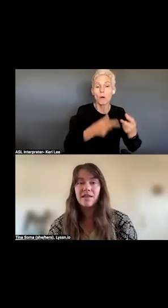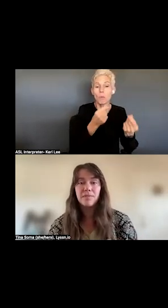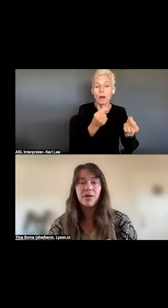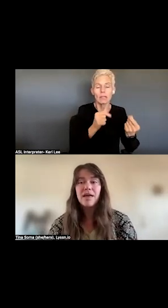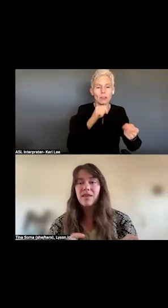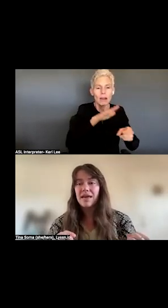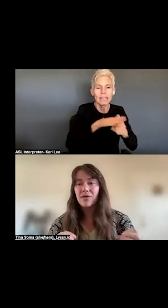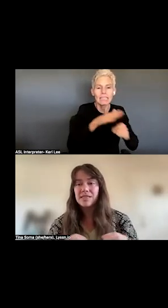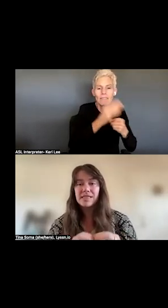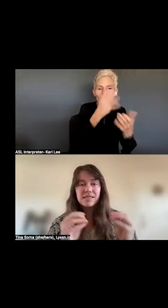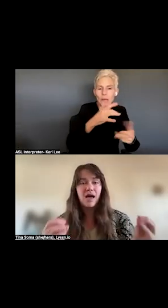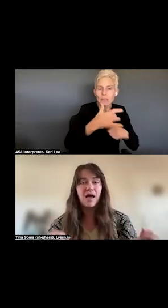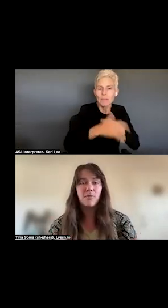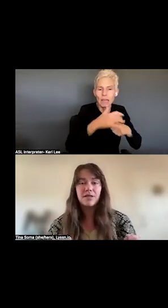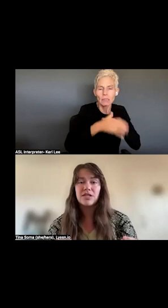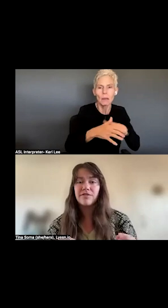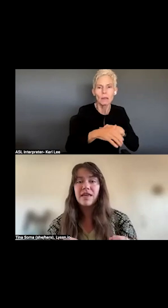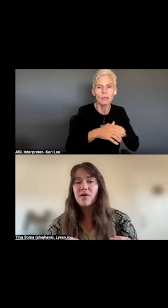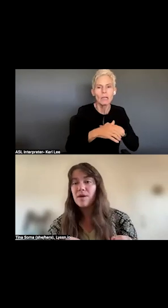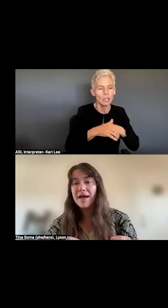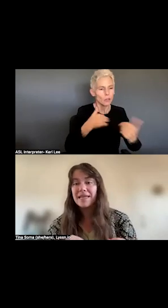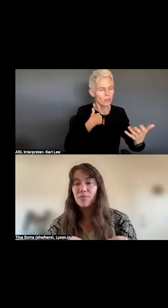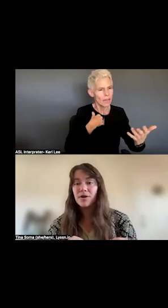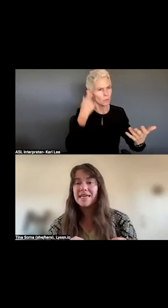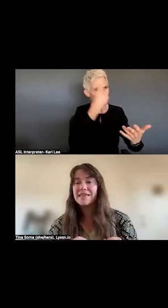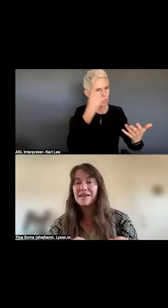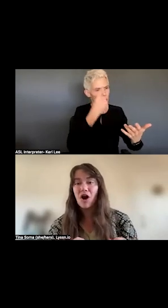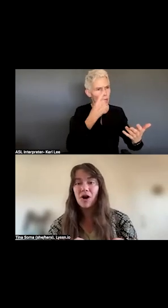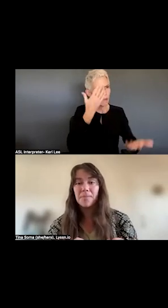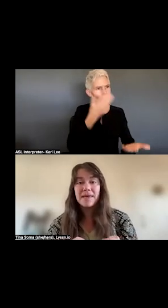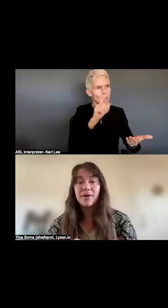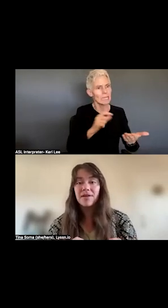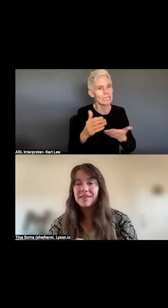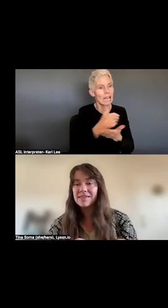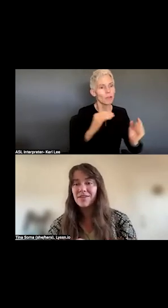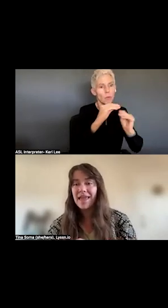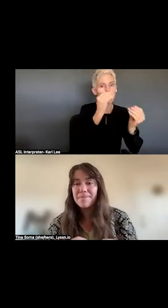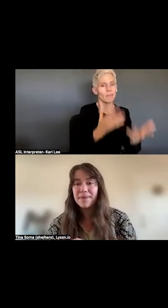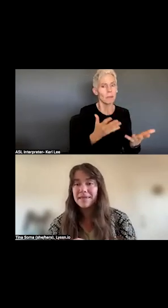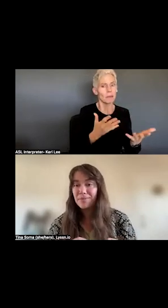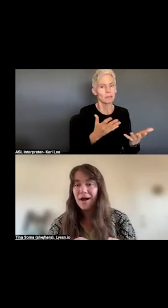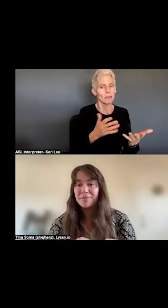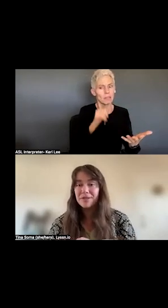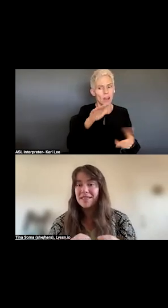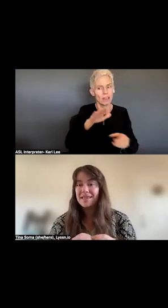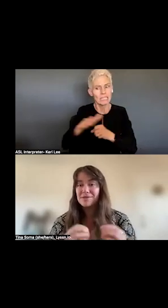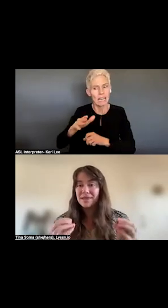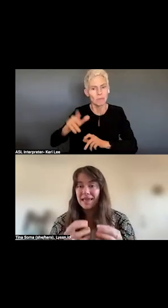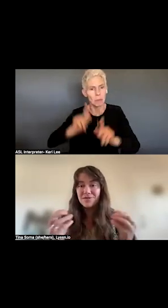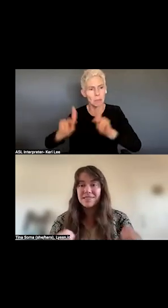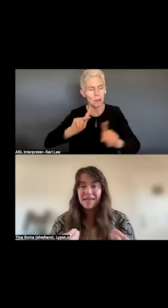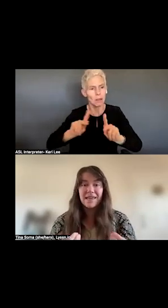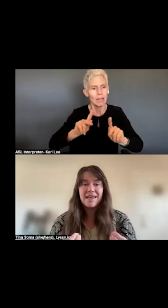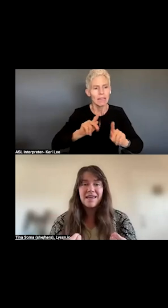data available. They go into this question of, we might need more data than there are people. That's called the 8 billion problem, which I think is a